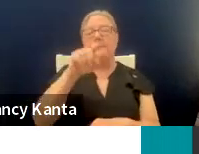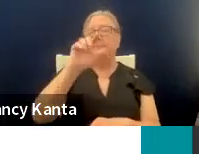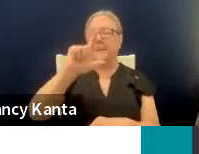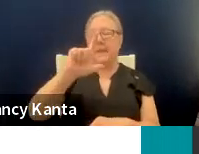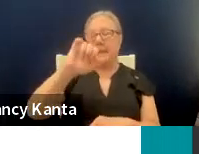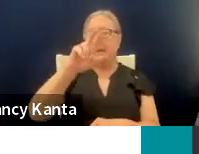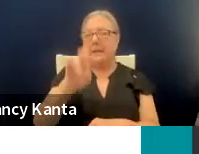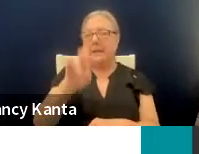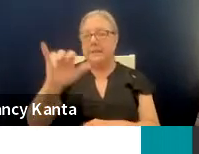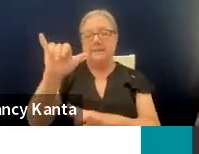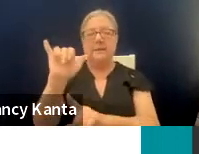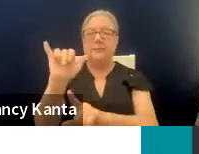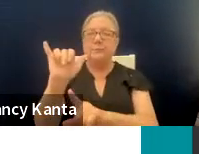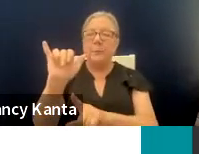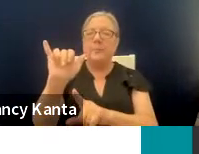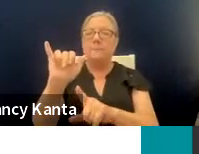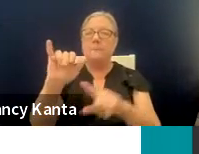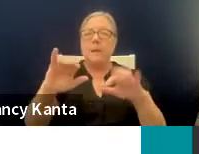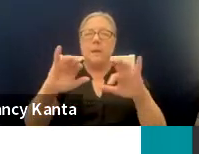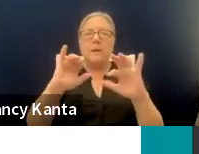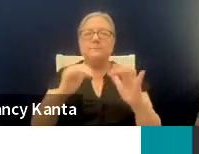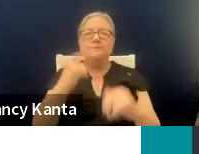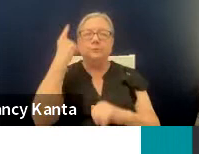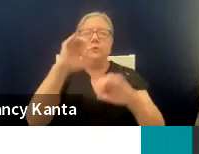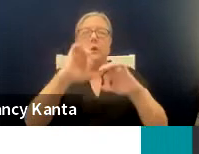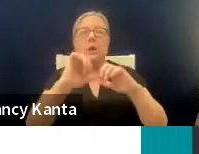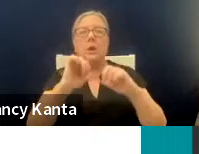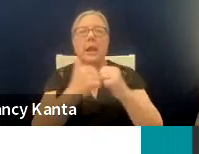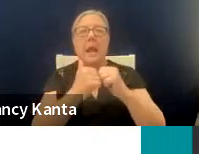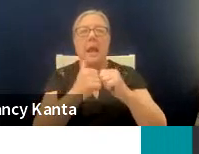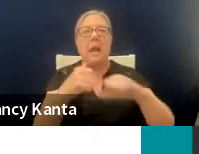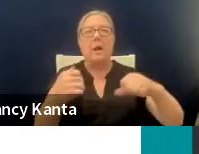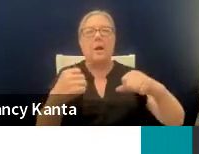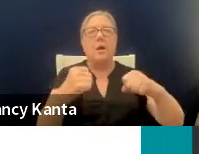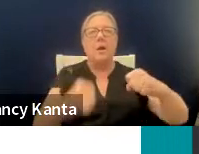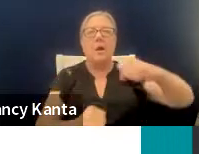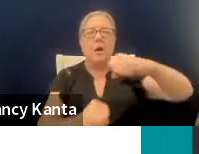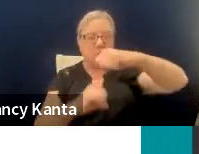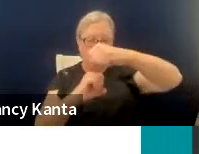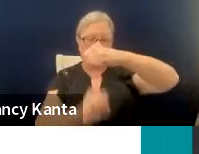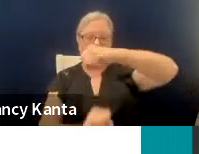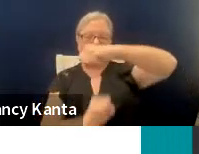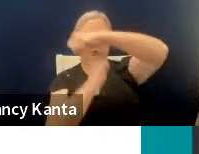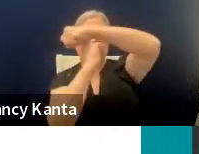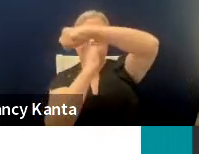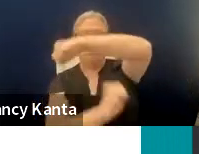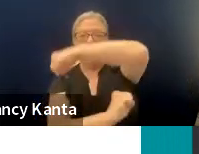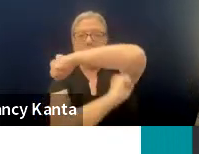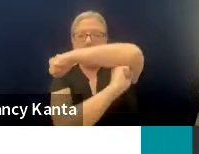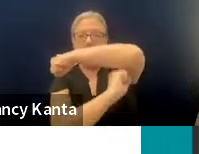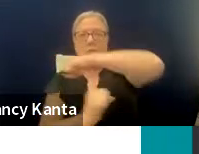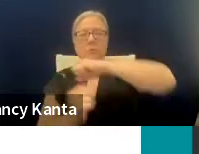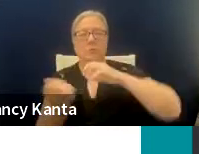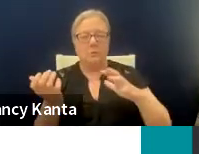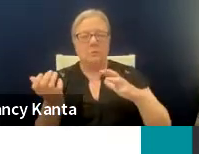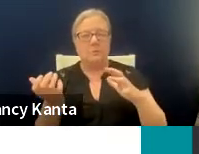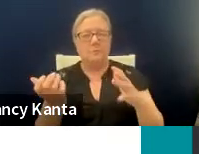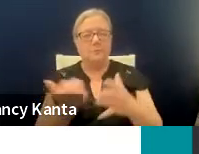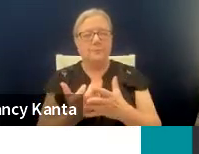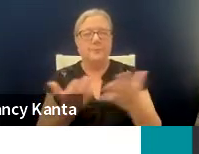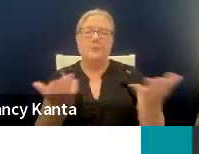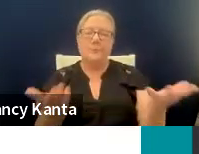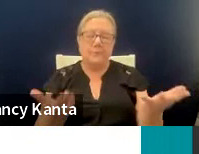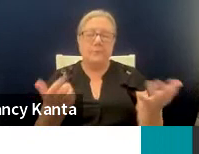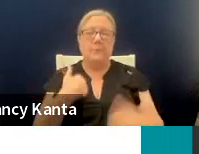how this structure supports or doesn't support equity. And so I think I wonder